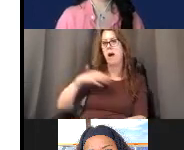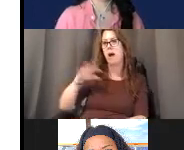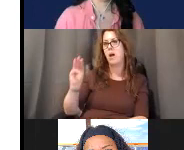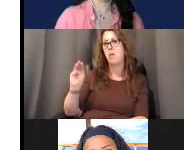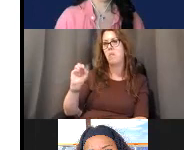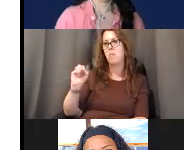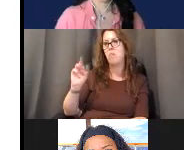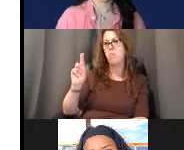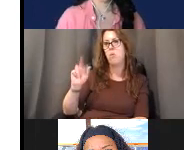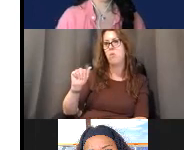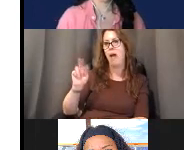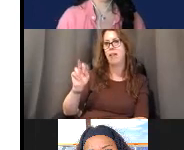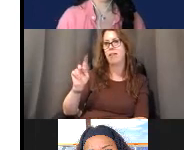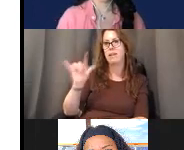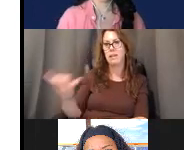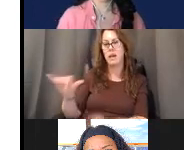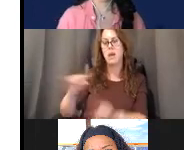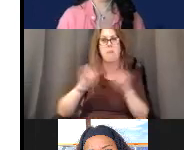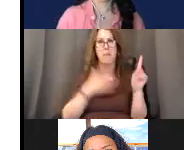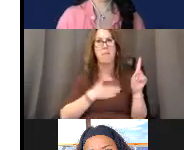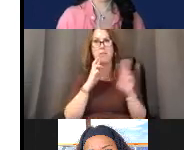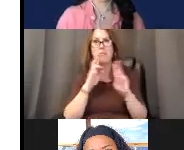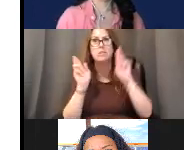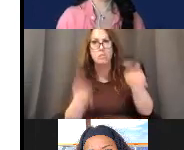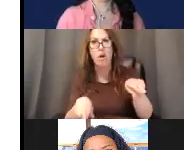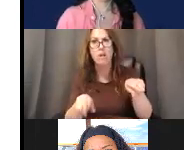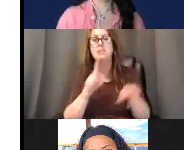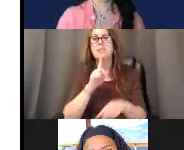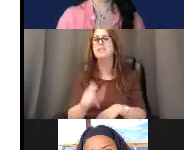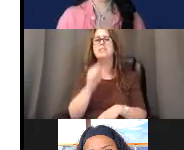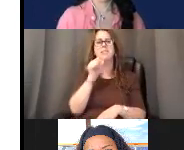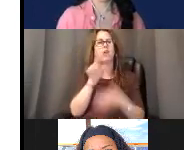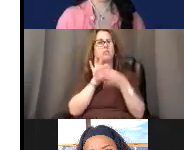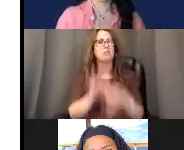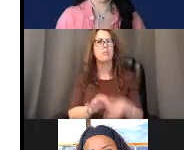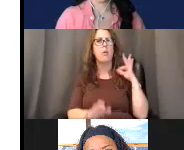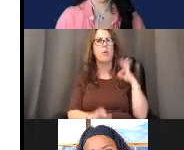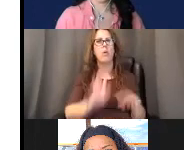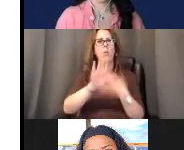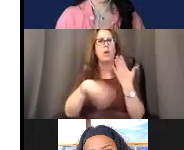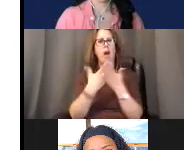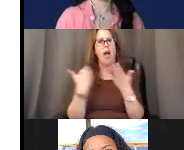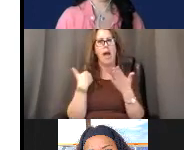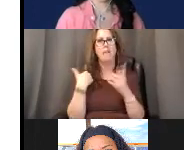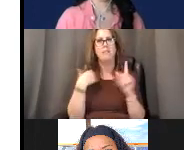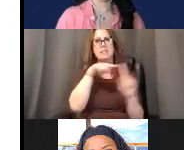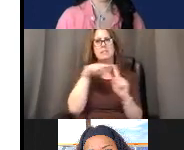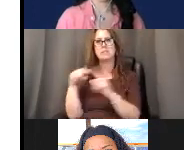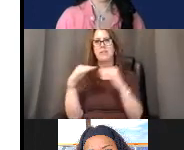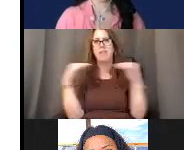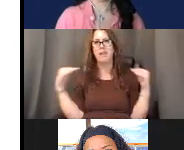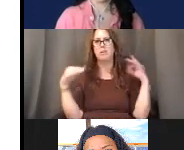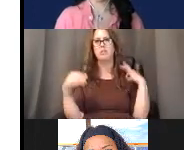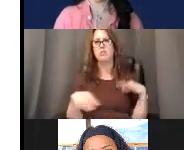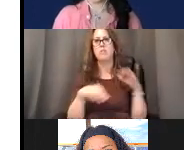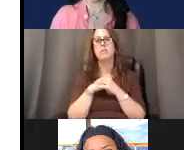All of us in different ways have pieces of privilege. So it is not about having privilege, right? But it's about what do we do with that? How do we view it? Are we